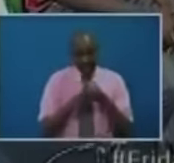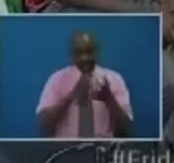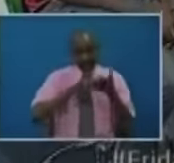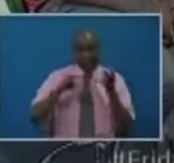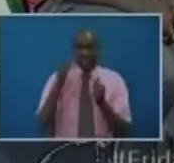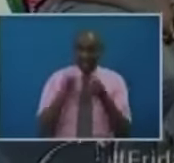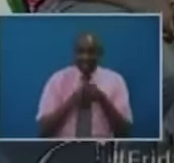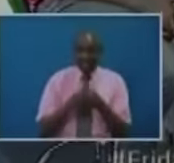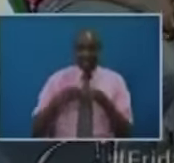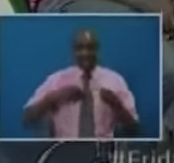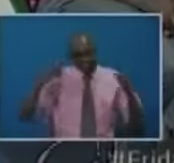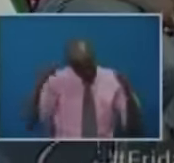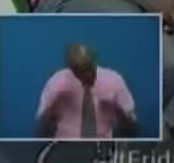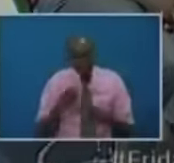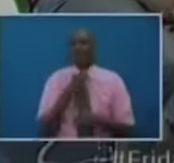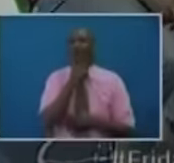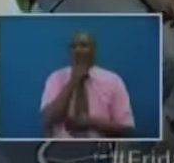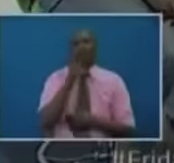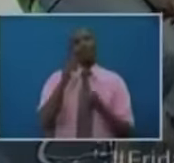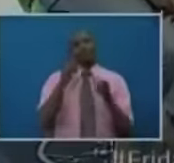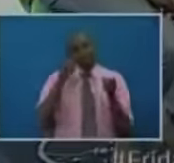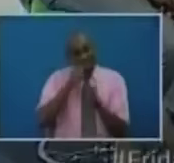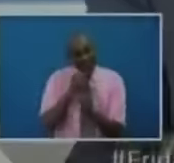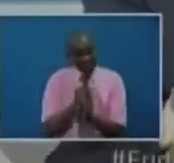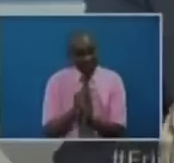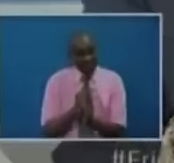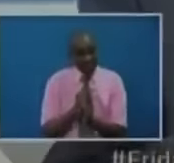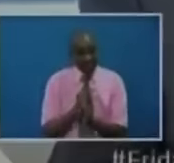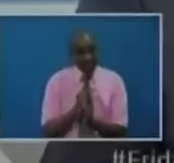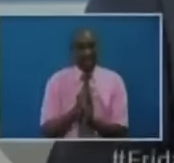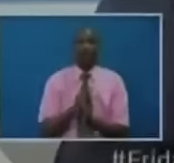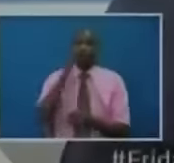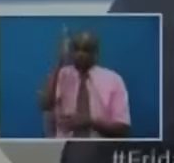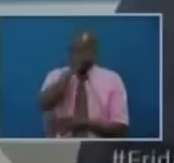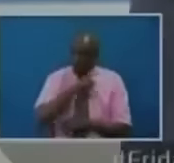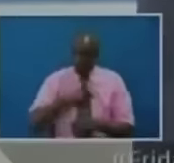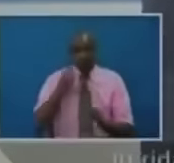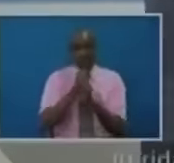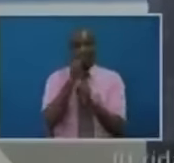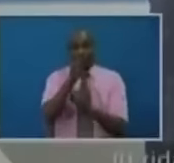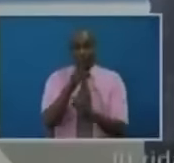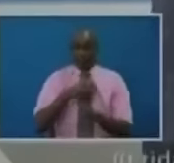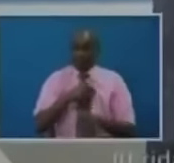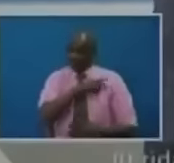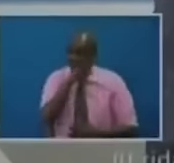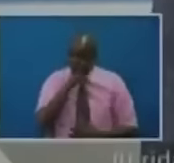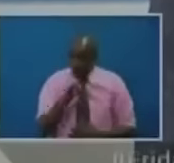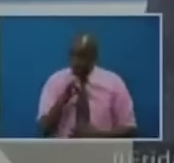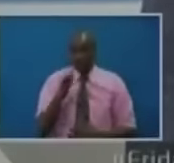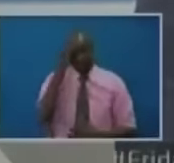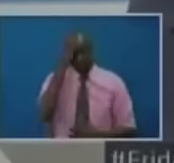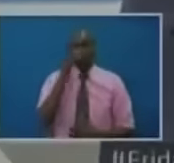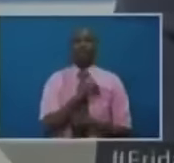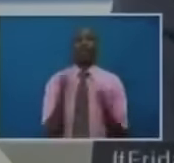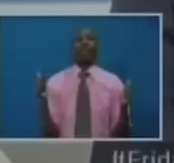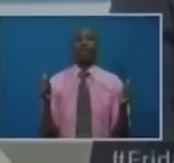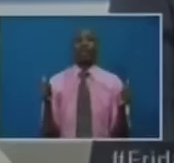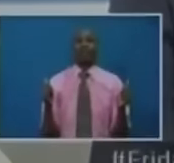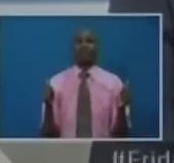8, I am fearfully and wonderfully made. Marvelous is the work of the Lord, and my soul knows this very well. Well,